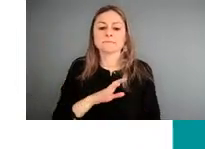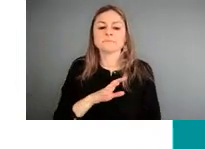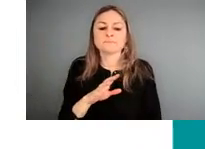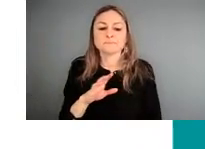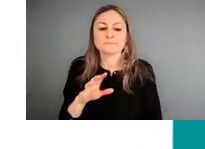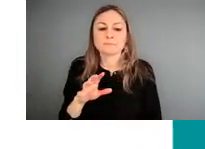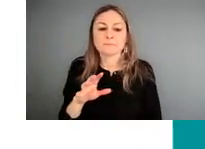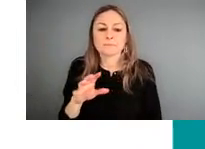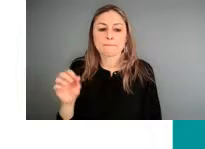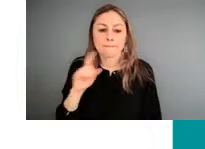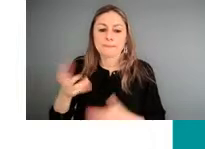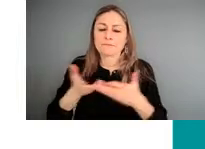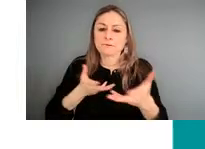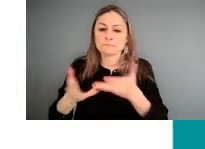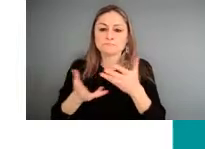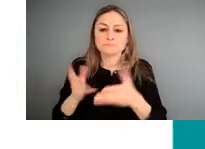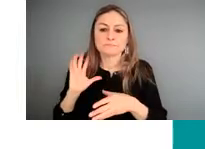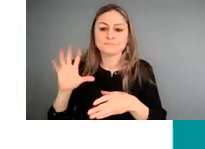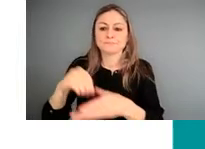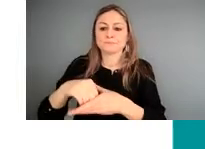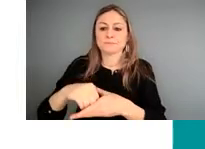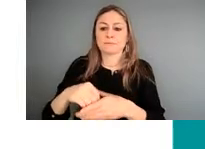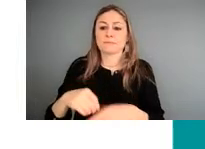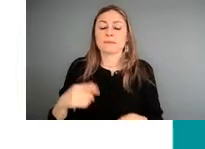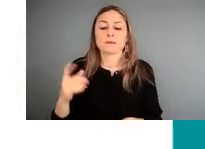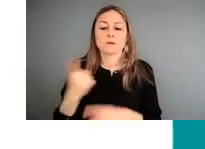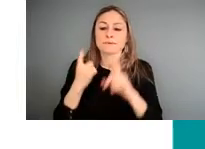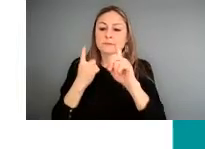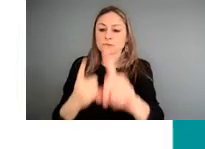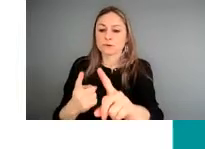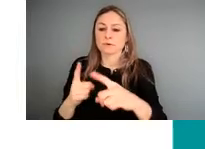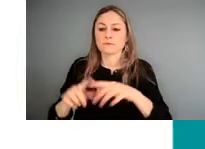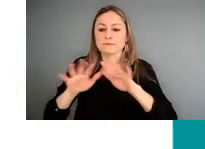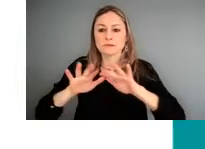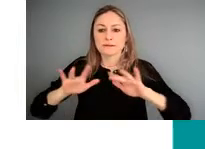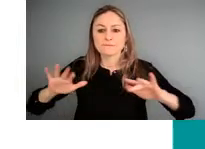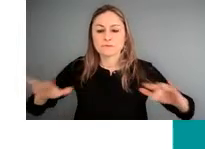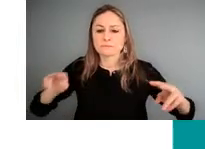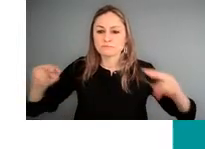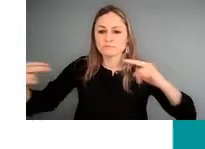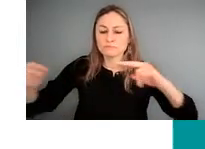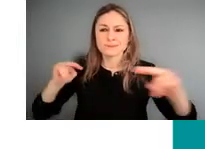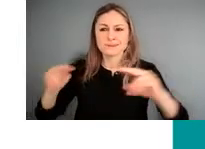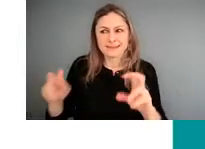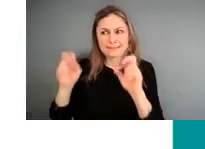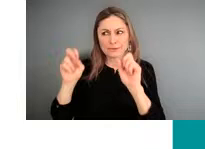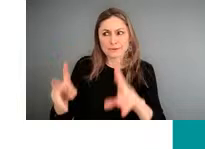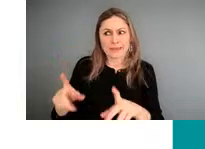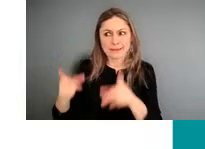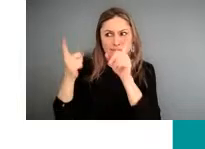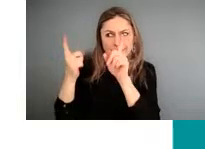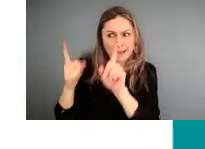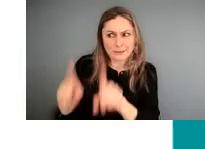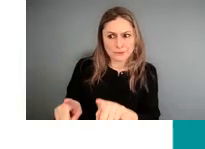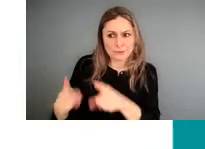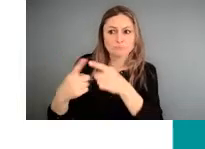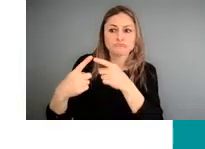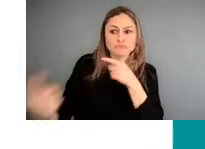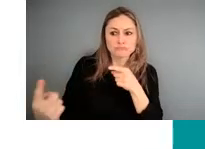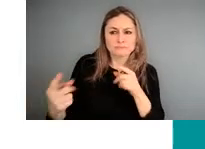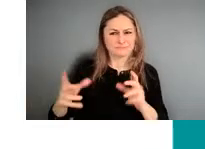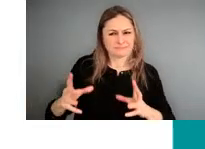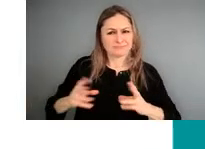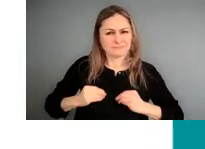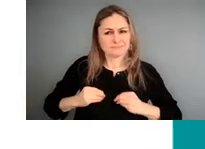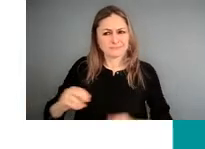active engagement. We always strive to welcome diverse perspectives. It's okay to disagree. For us to